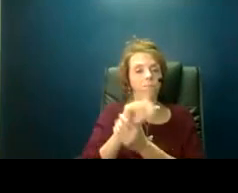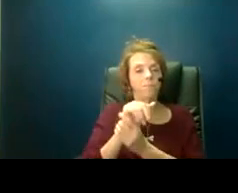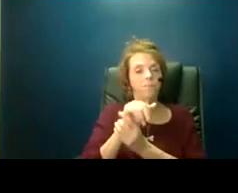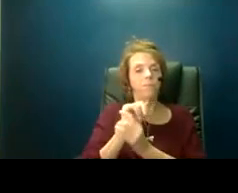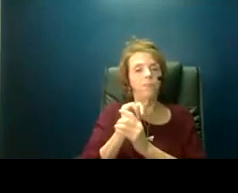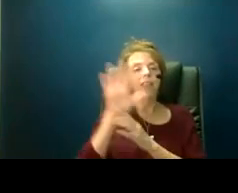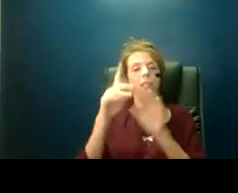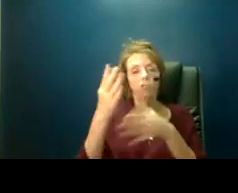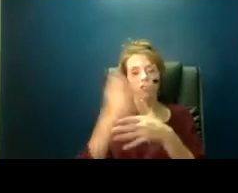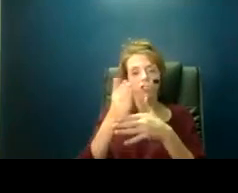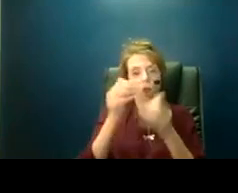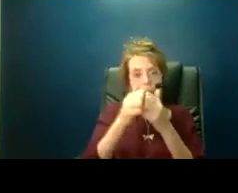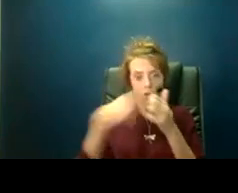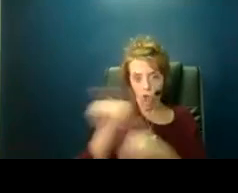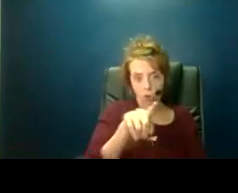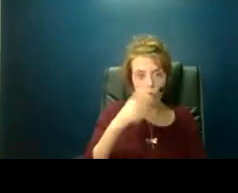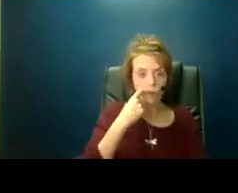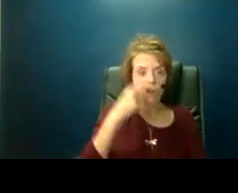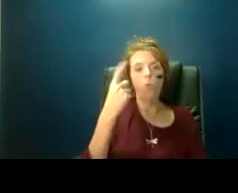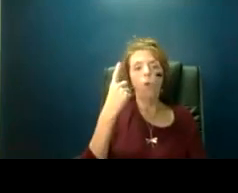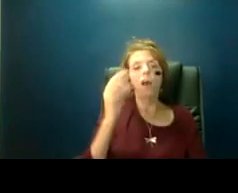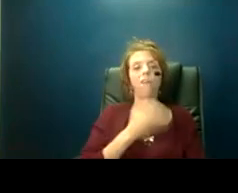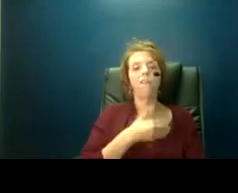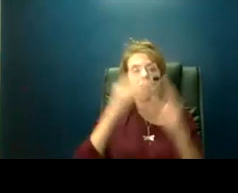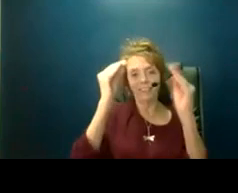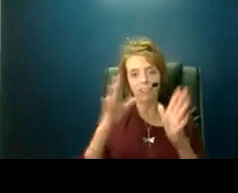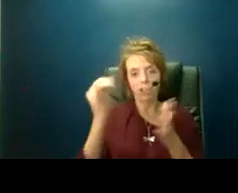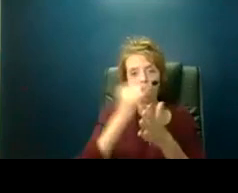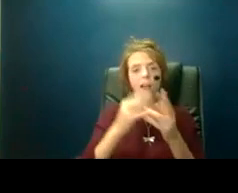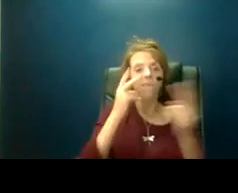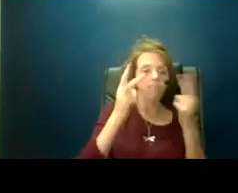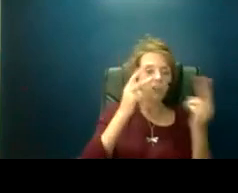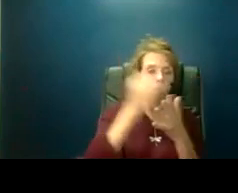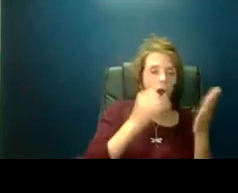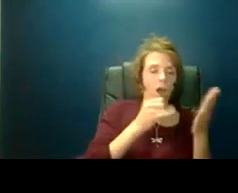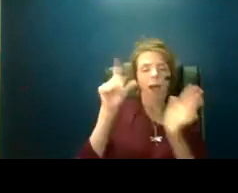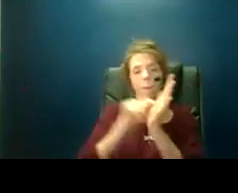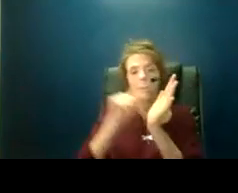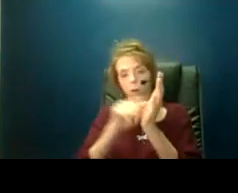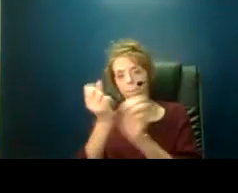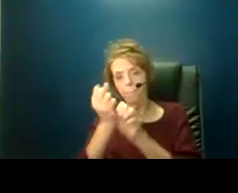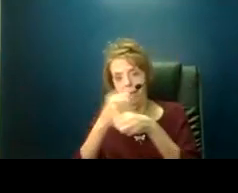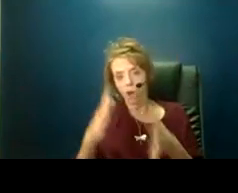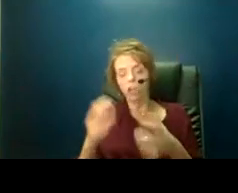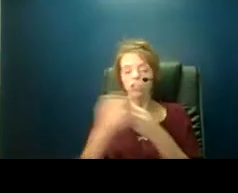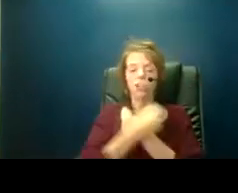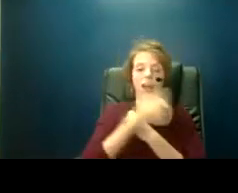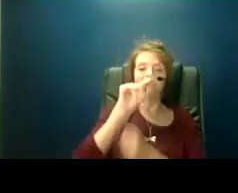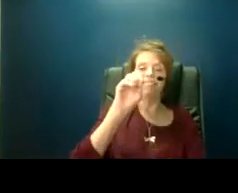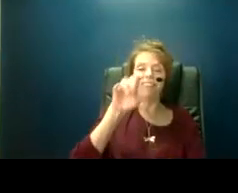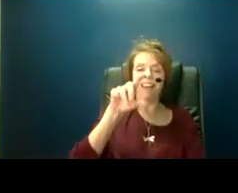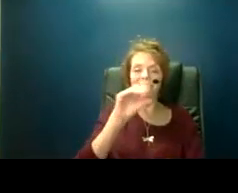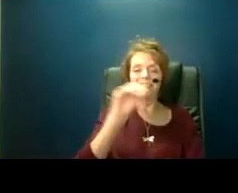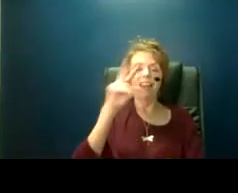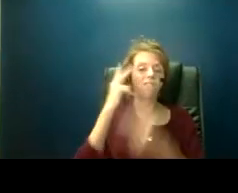was just shared with you is one of our teaching artists, Aijung Kim. So she's a visual artist, a printmaker. She loves text and visuals